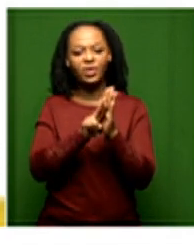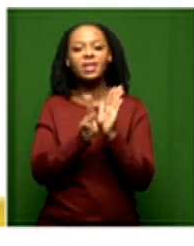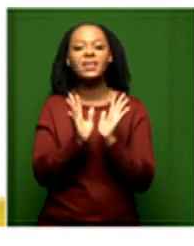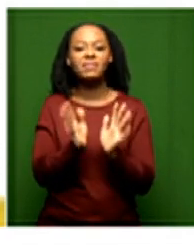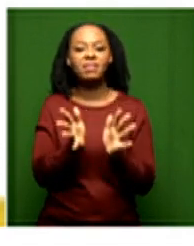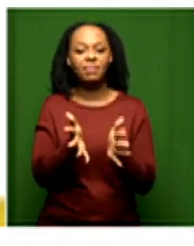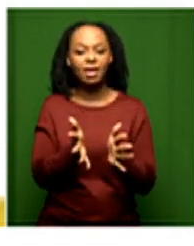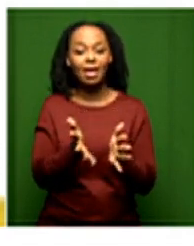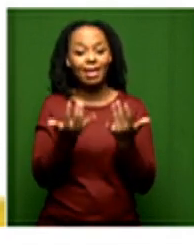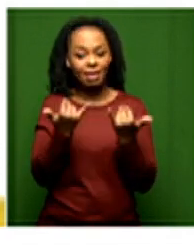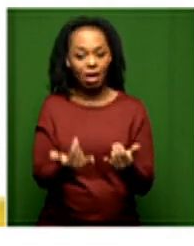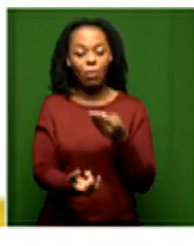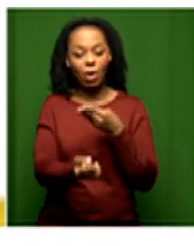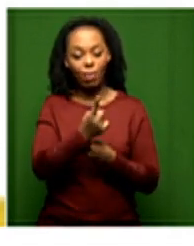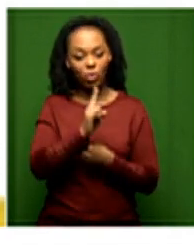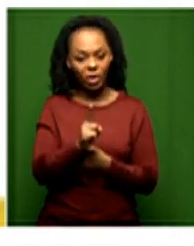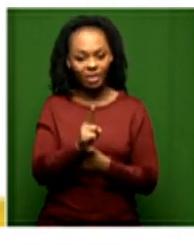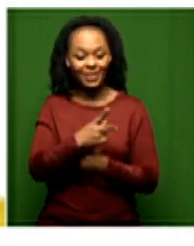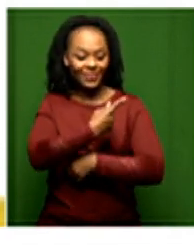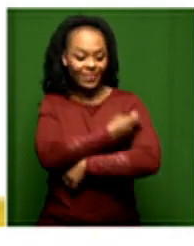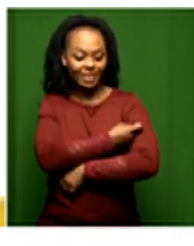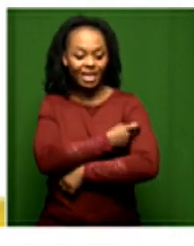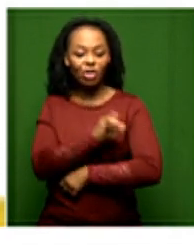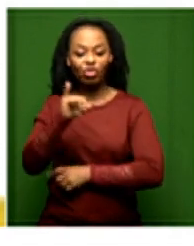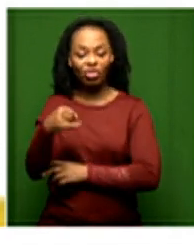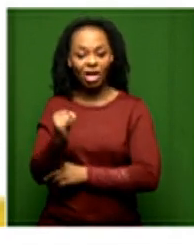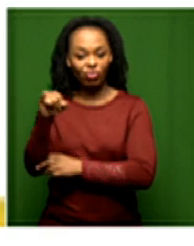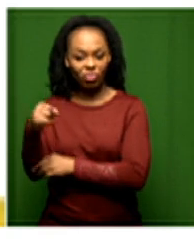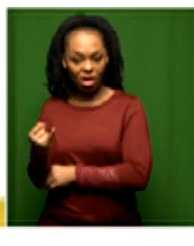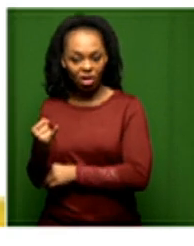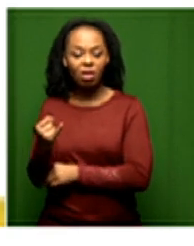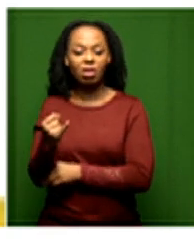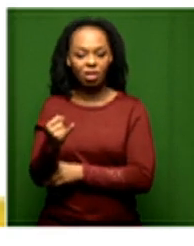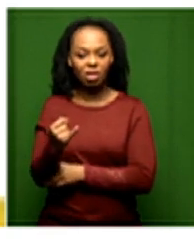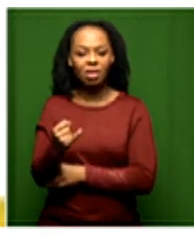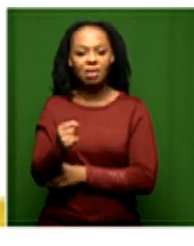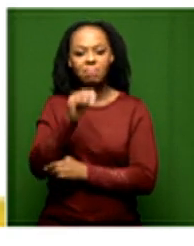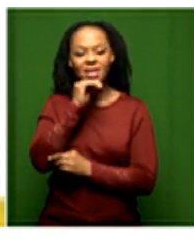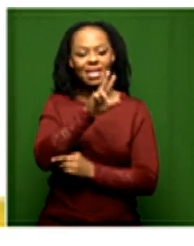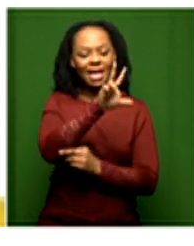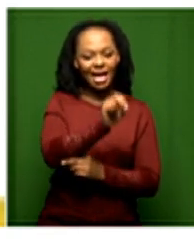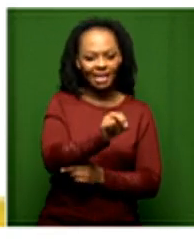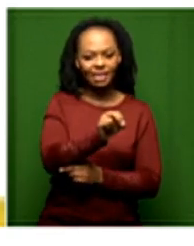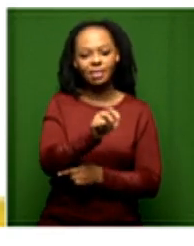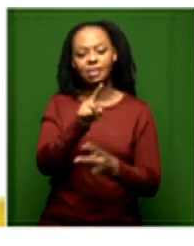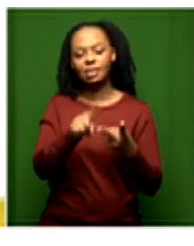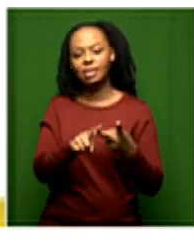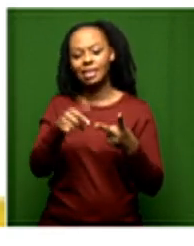is that these vaccines will be coming in batches of 80, and